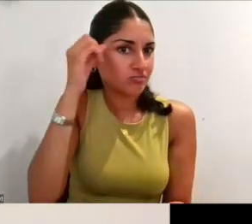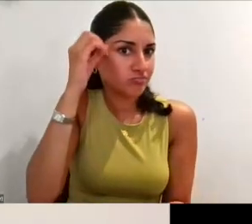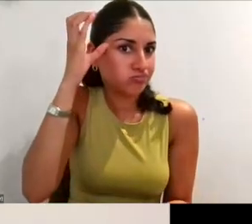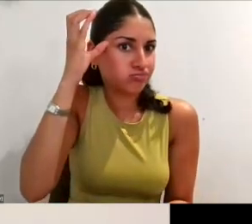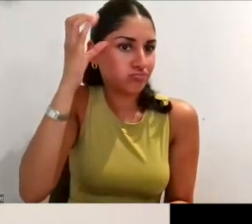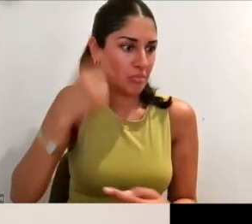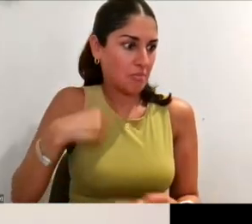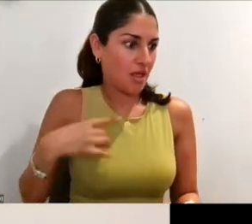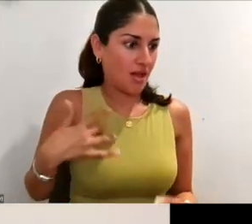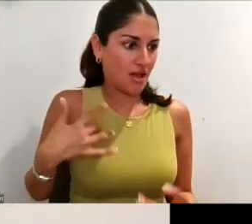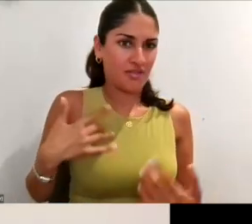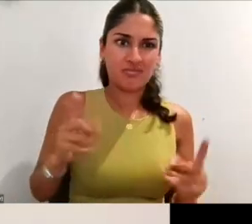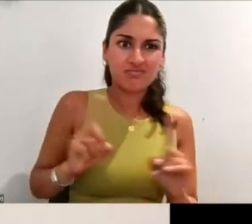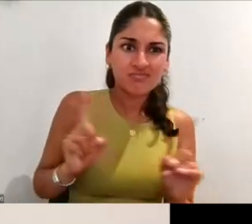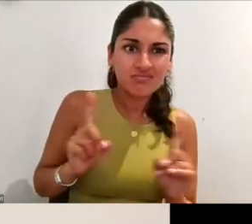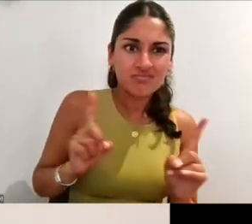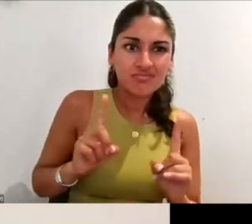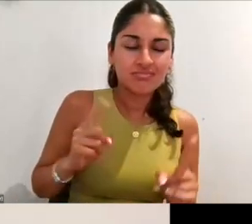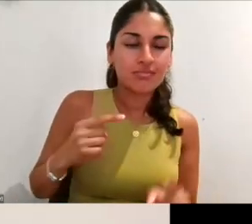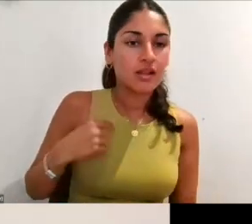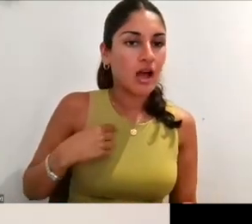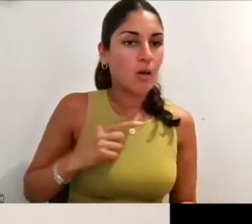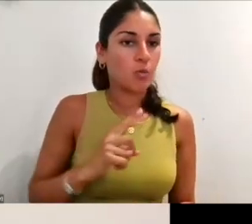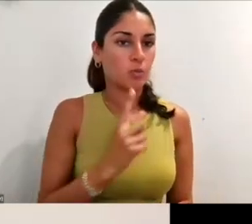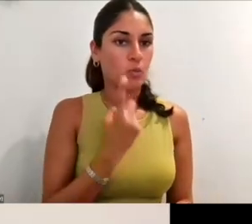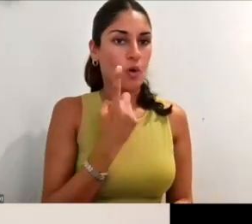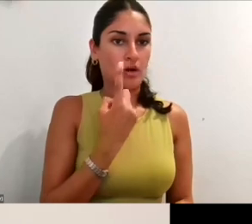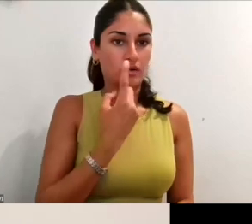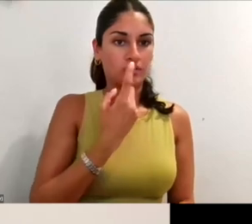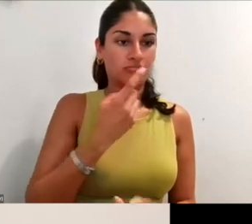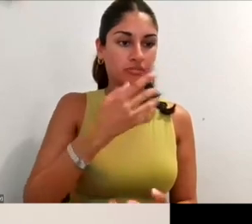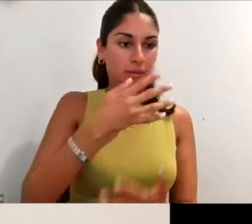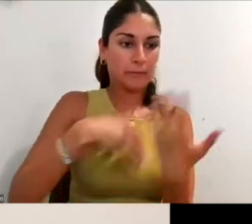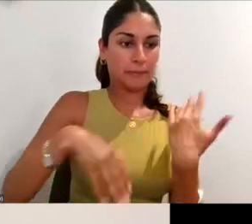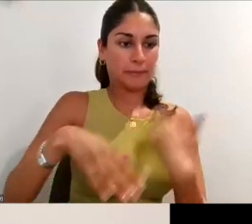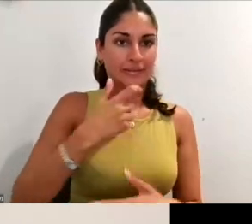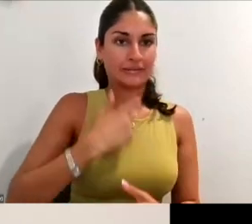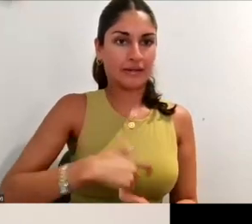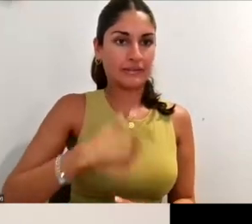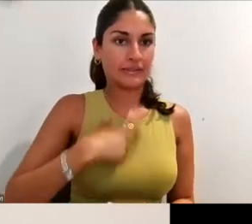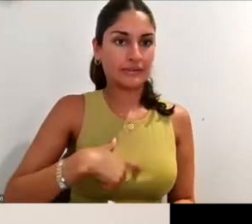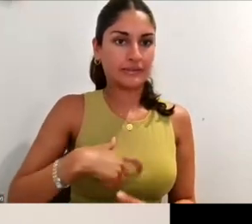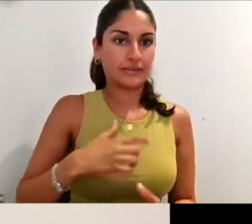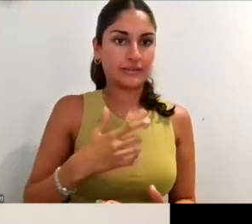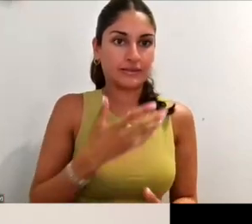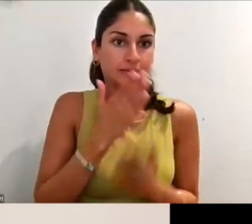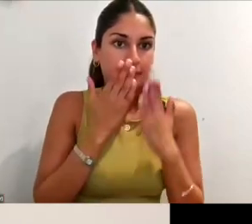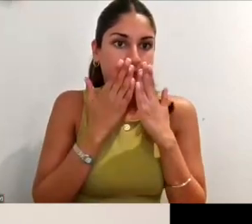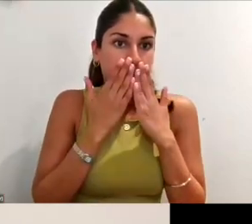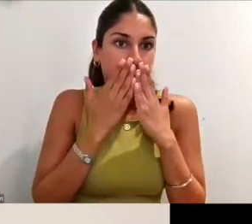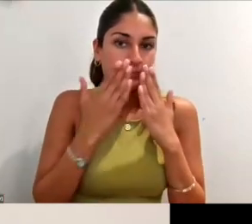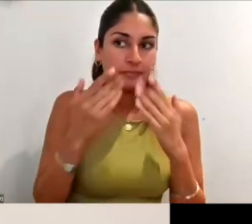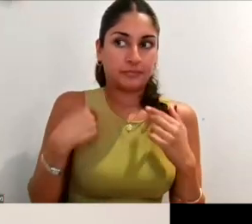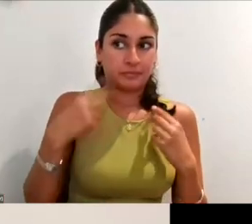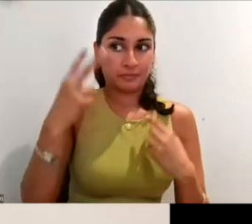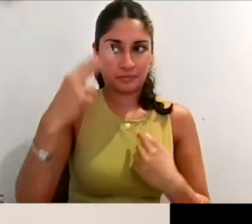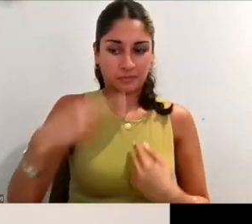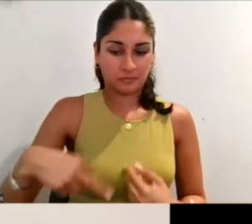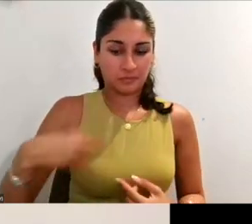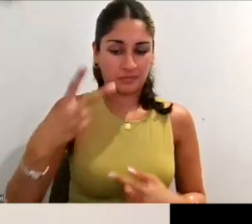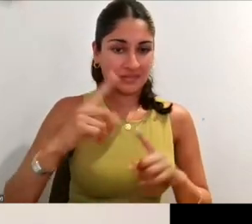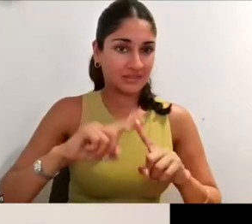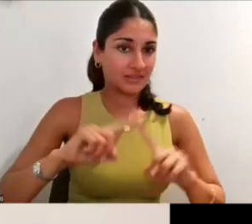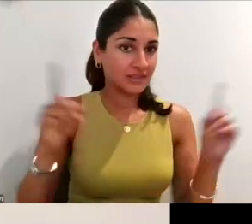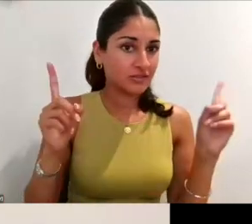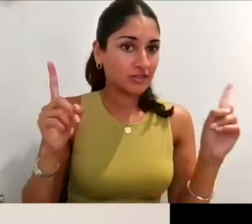hard. I'm the only mixed person here. I stand out like a sore but welcome thumb. Then